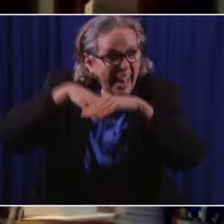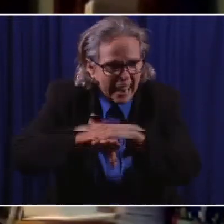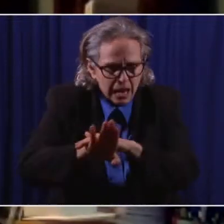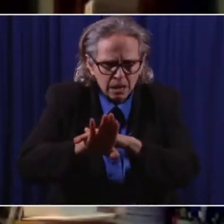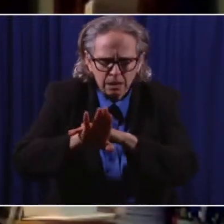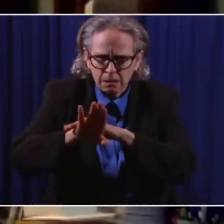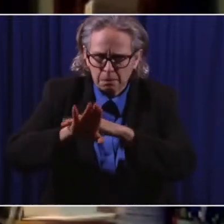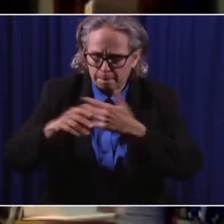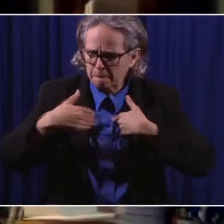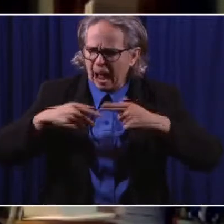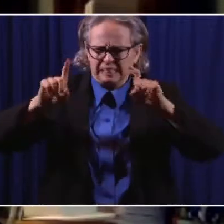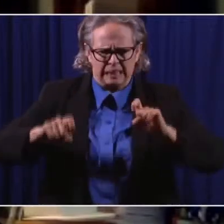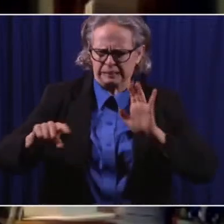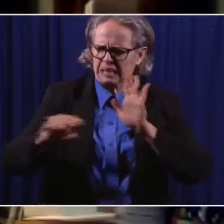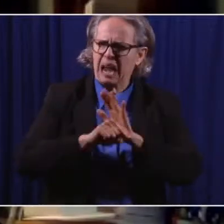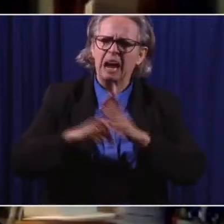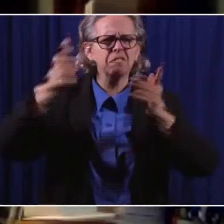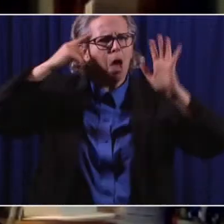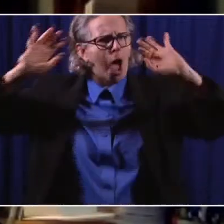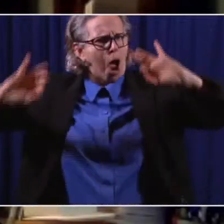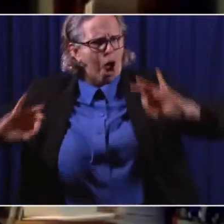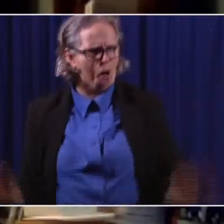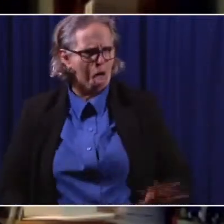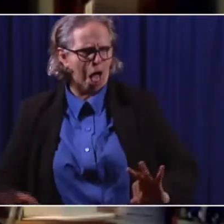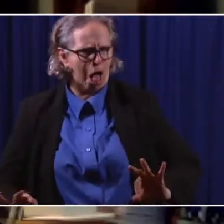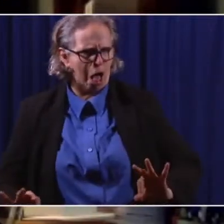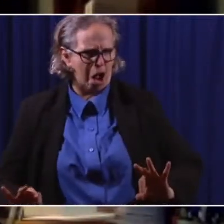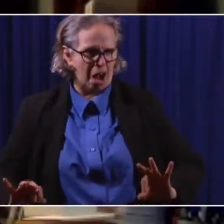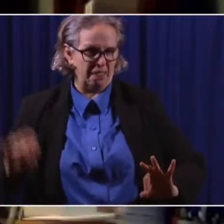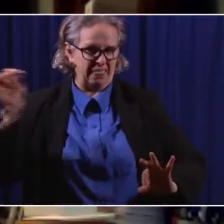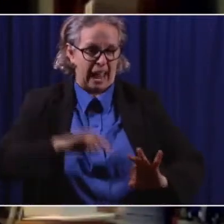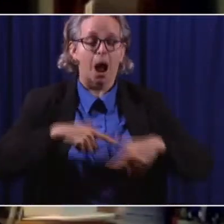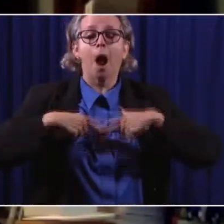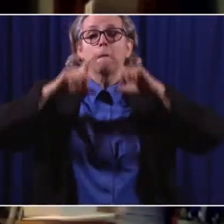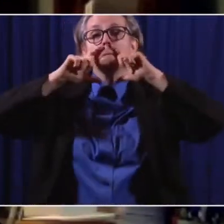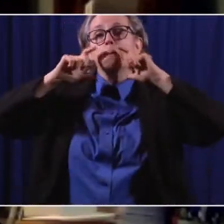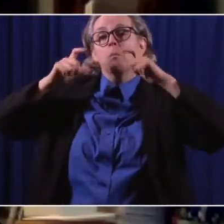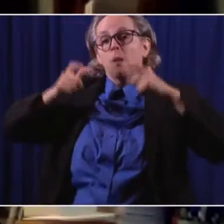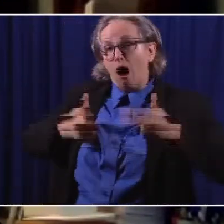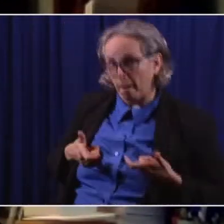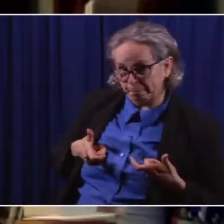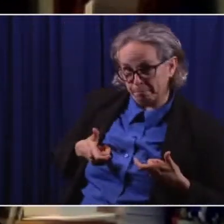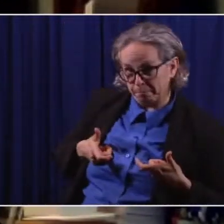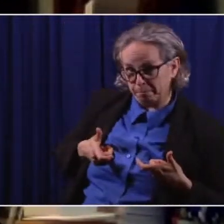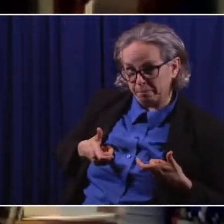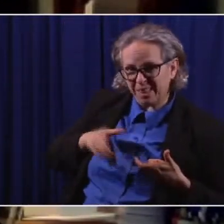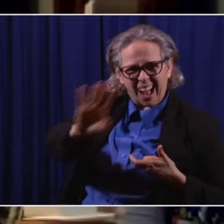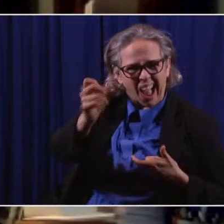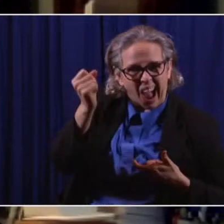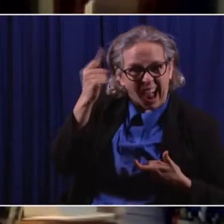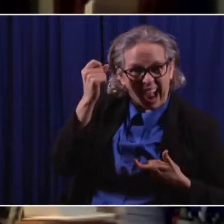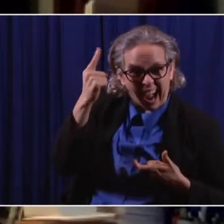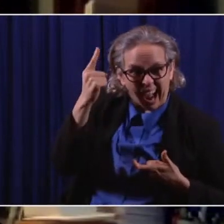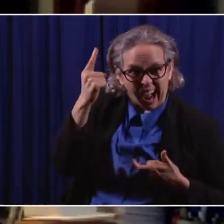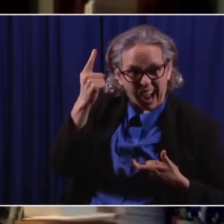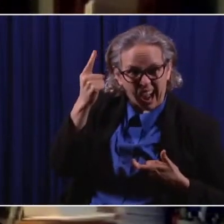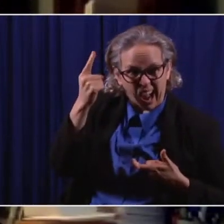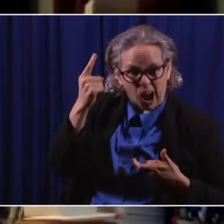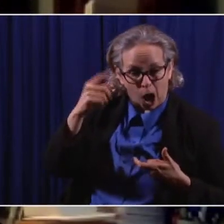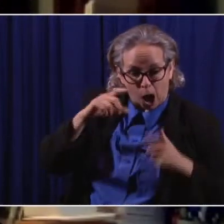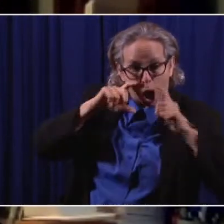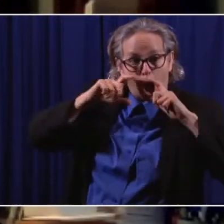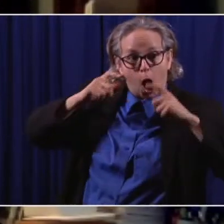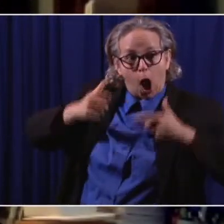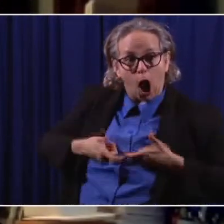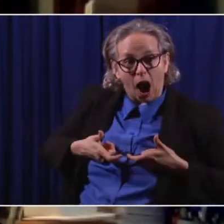medical unit, I took my mask off and I left it off, but only for the time that I was inside those gates. As soon as I left